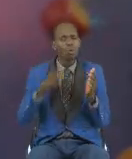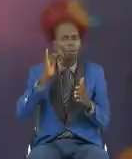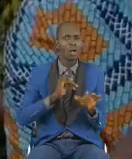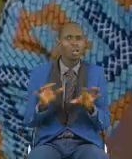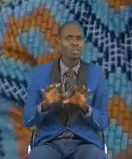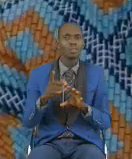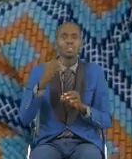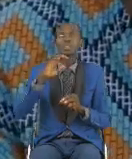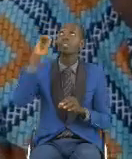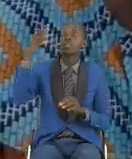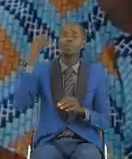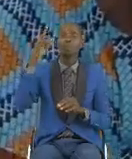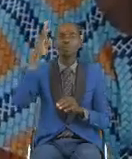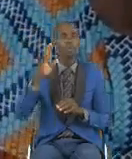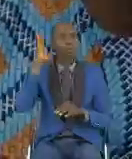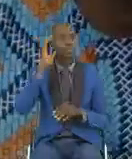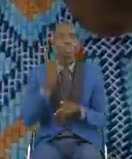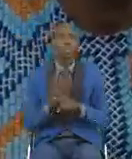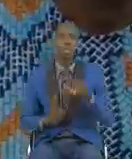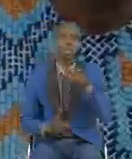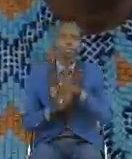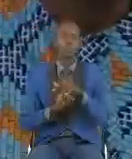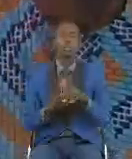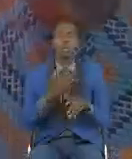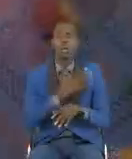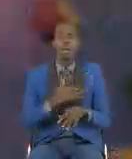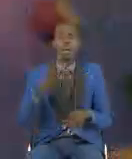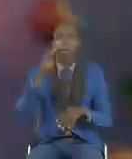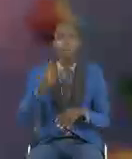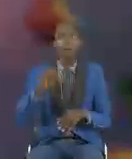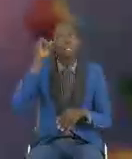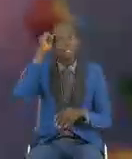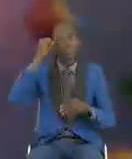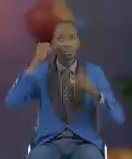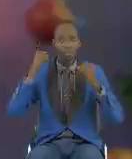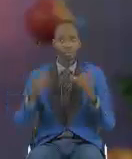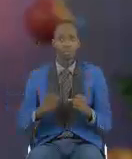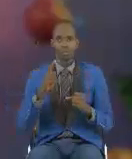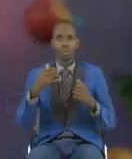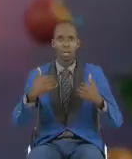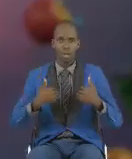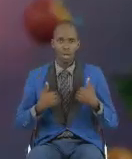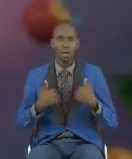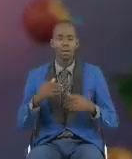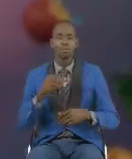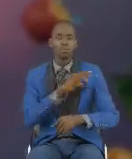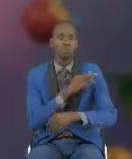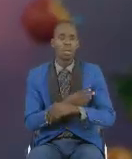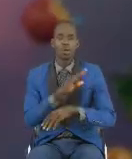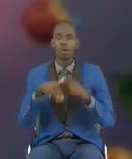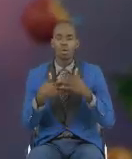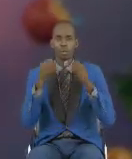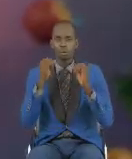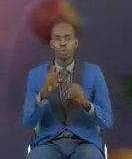just appear. Yeah. And you'll have strength, you'll have might, and you'll have all the power you need in your life